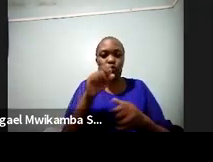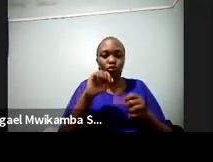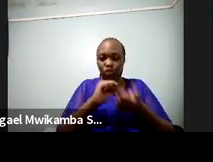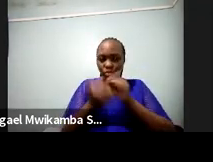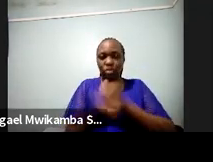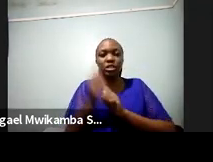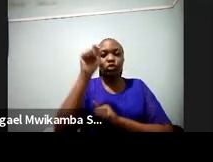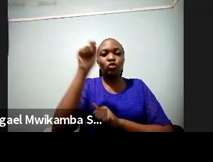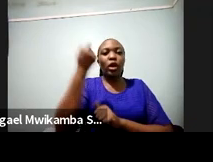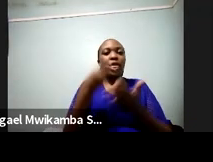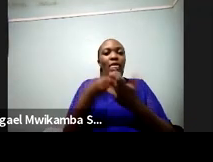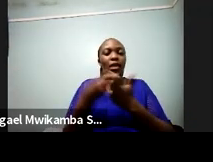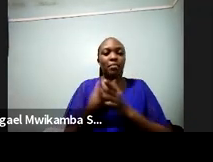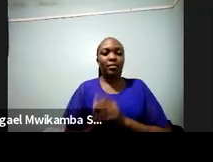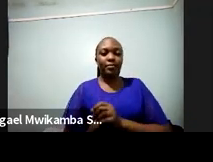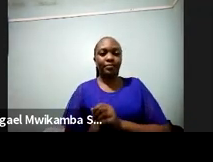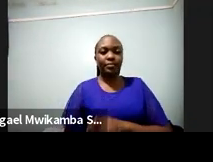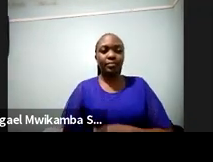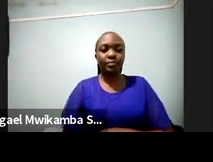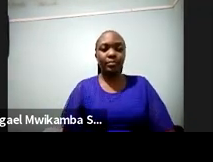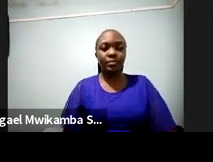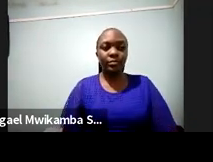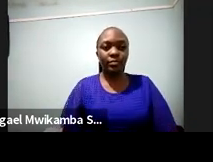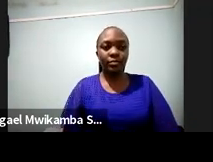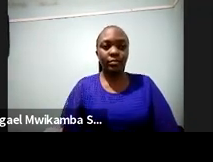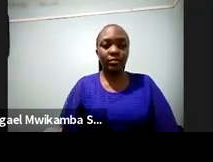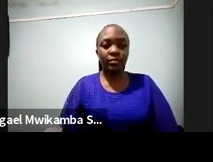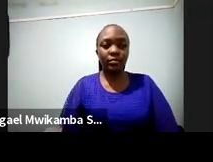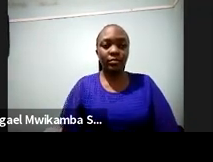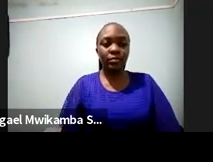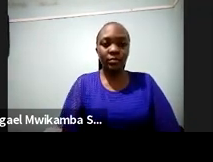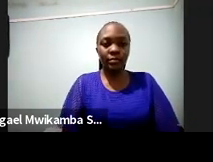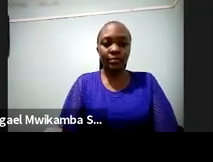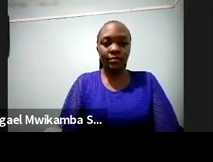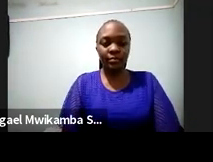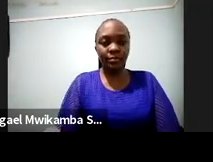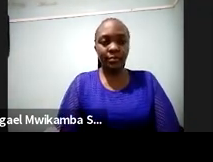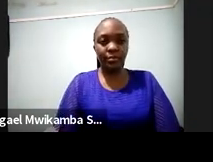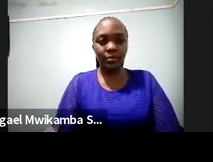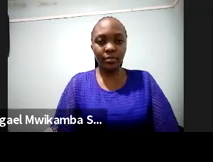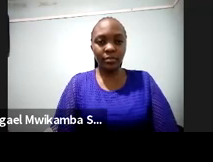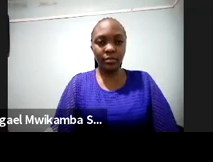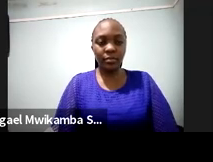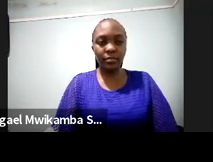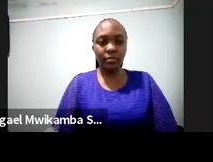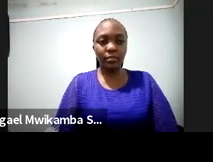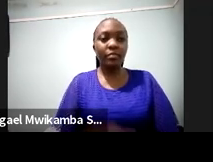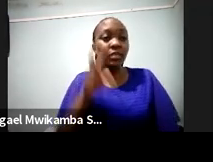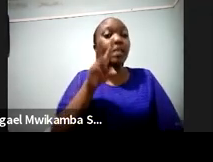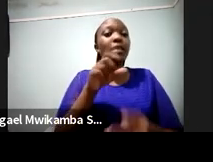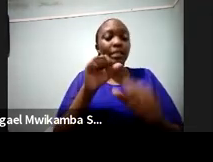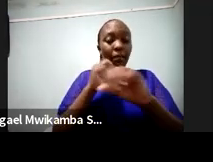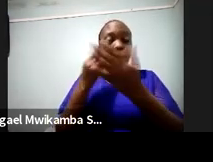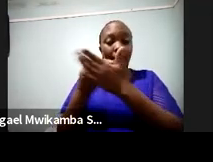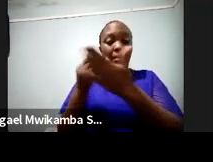is a compounding element. There is interest on interest coming in, so long as you don't withdraw. But if you withdraw,